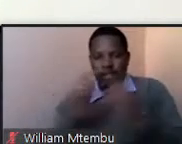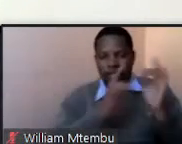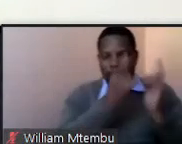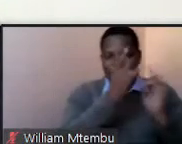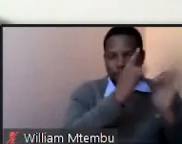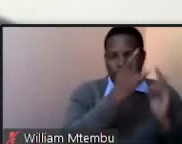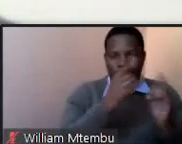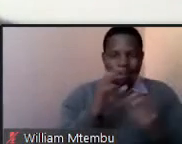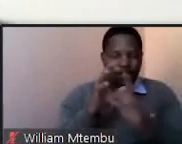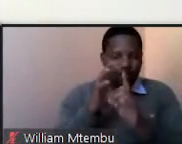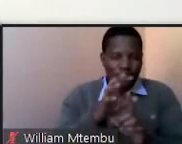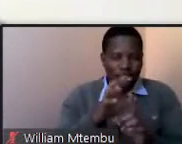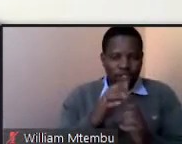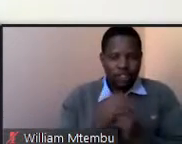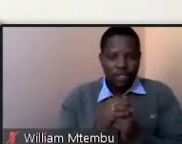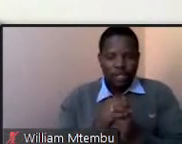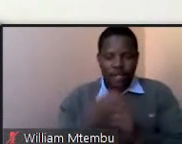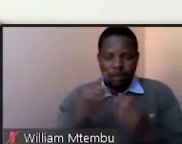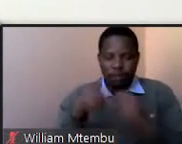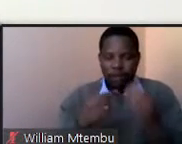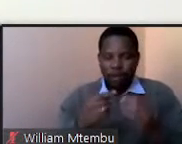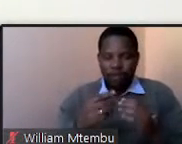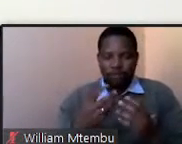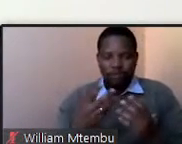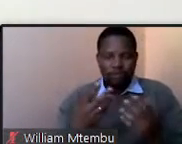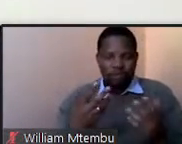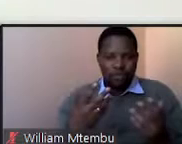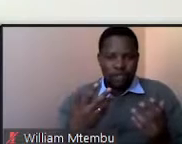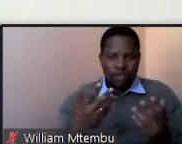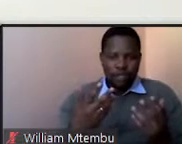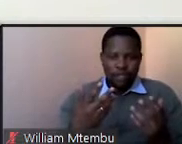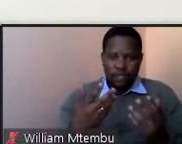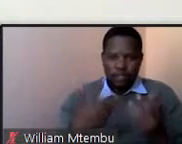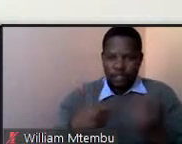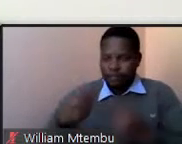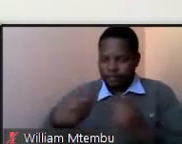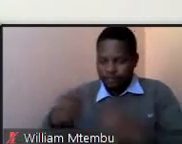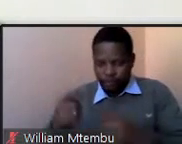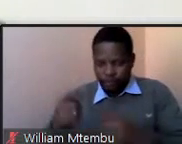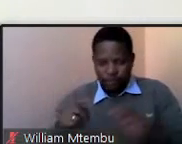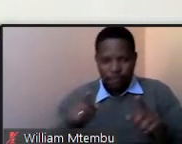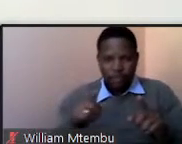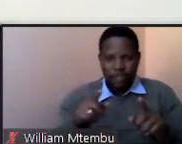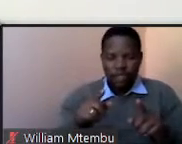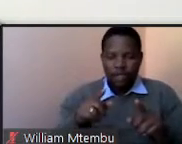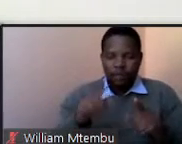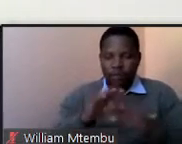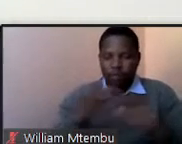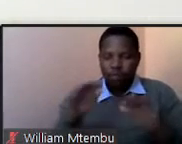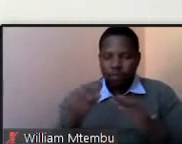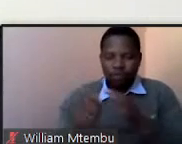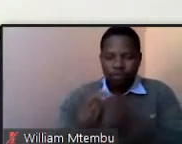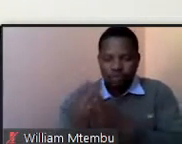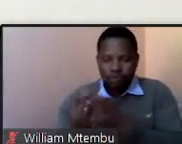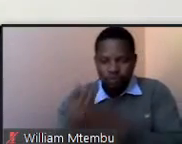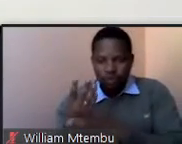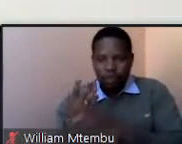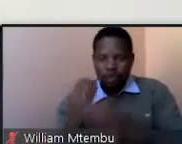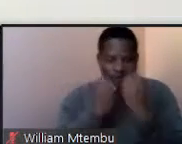forces the consumer to, especially in the rural, to consume contaminated